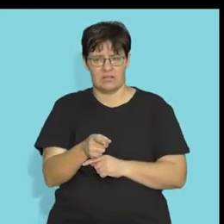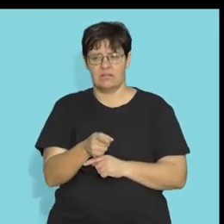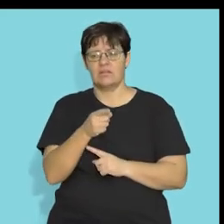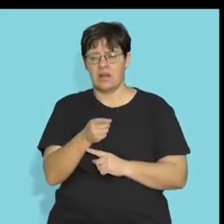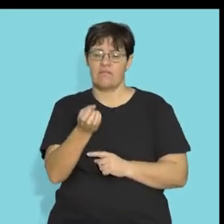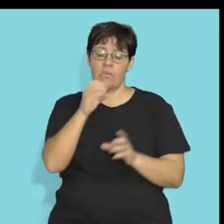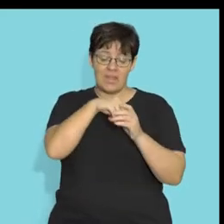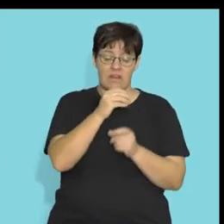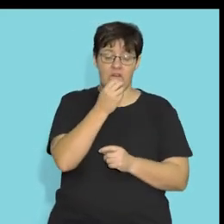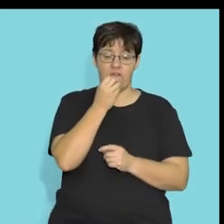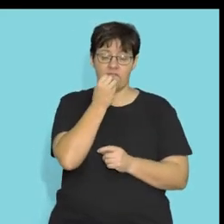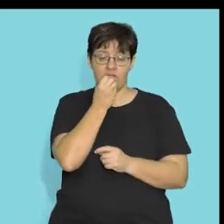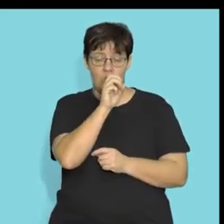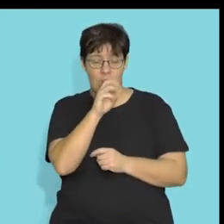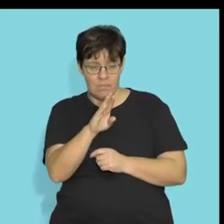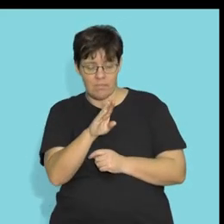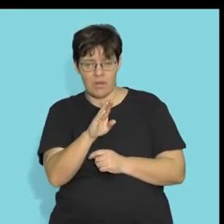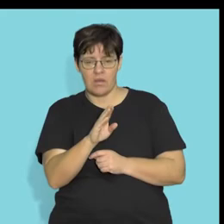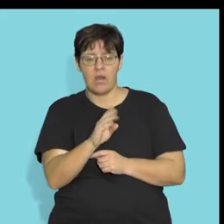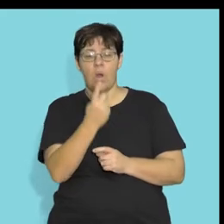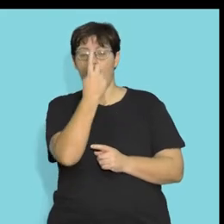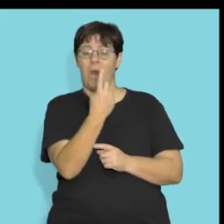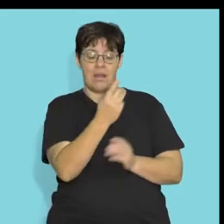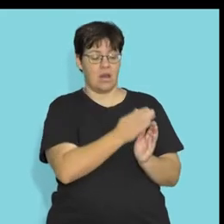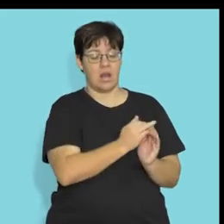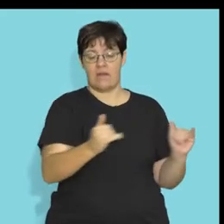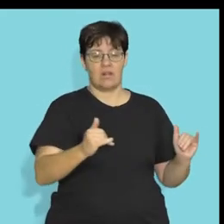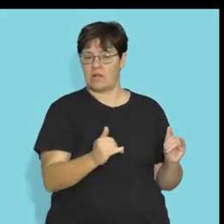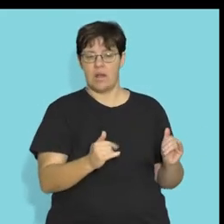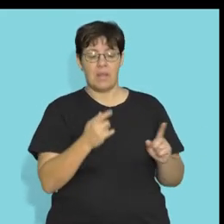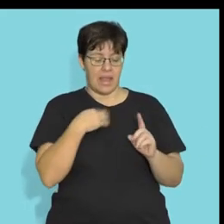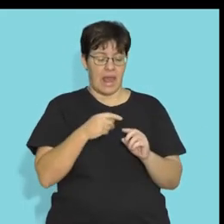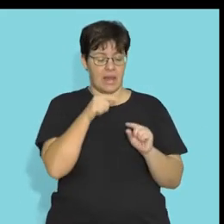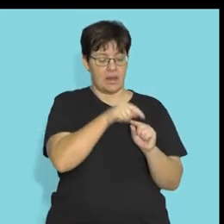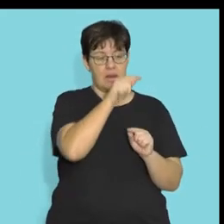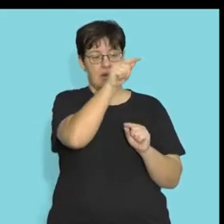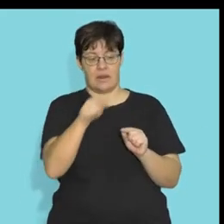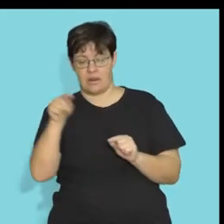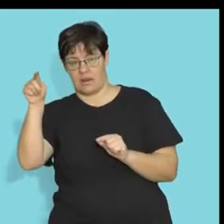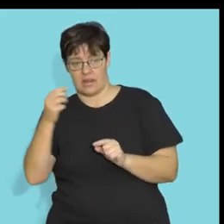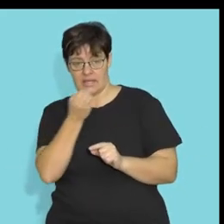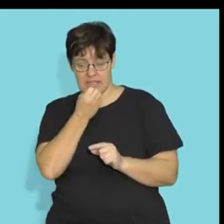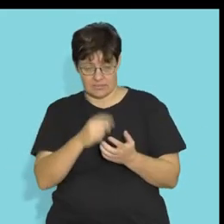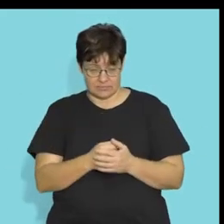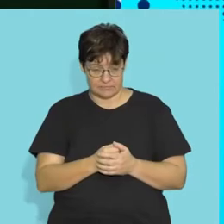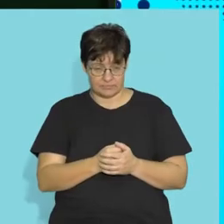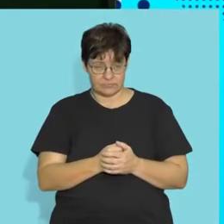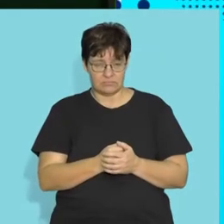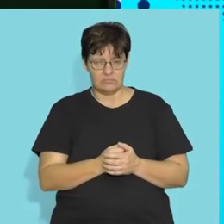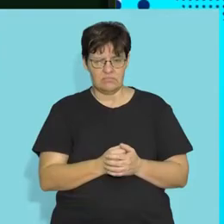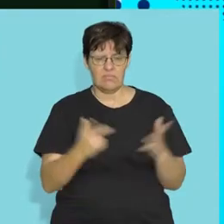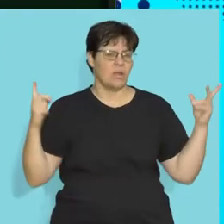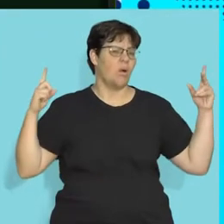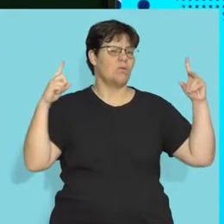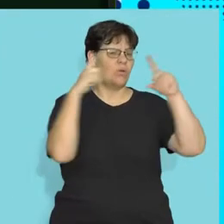organisms in a food web can occupy more than one trophic level. And so it's important that we recognize that sometimes